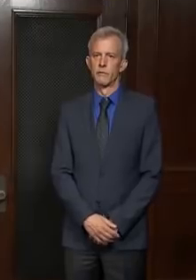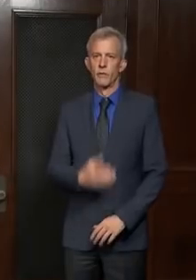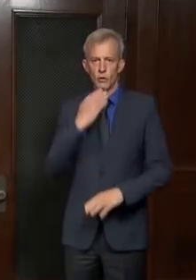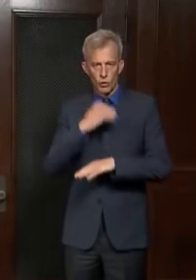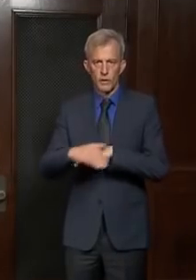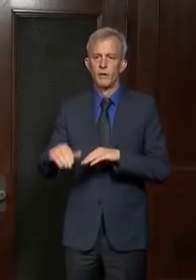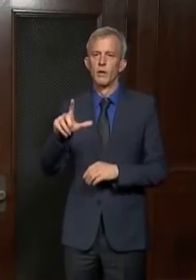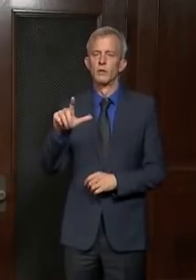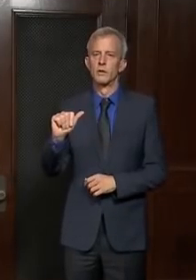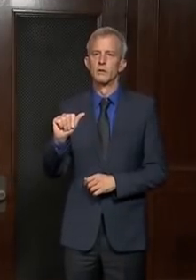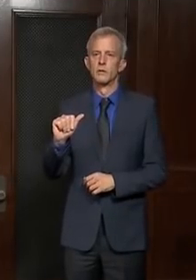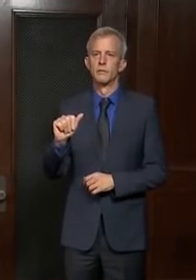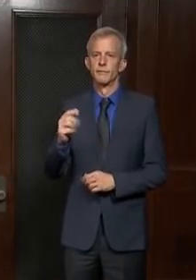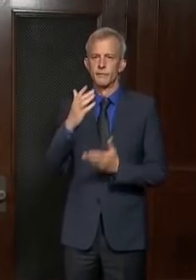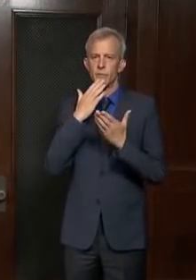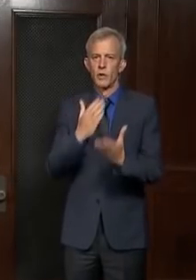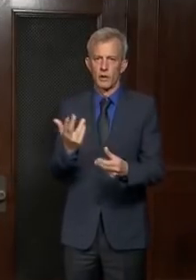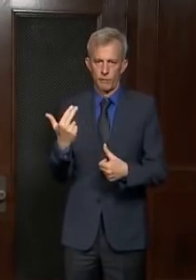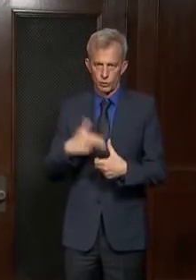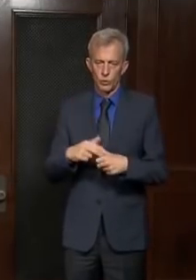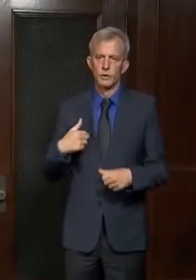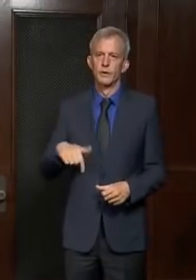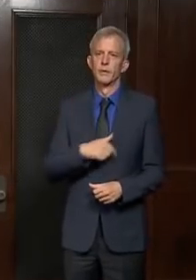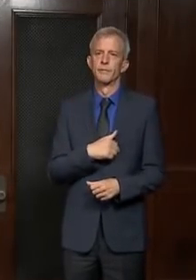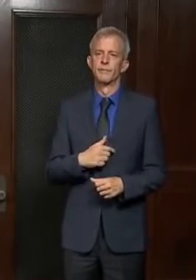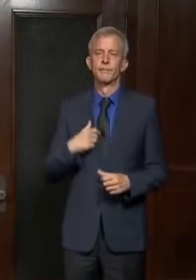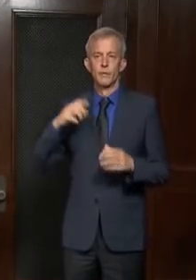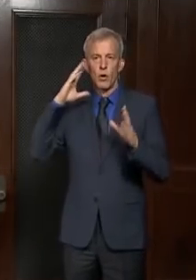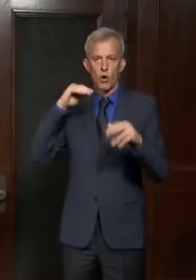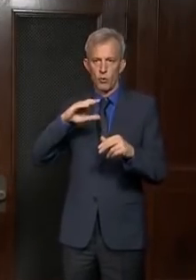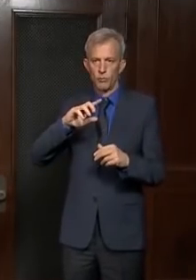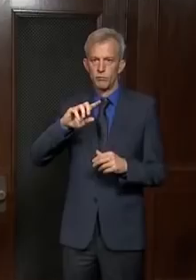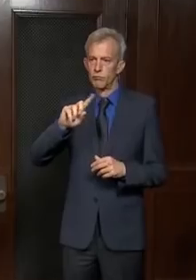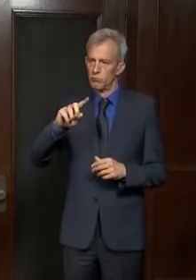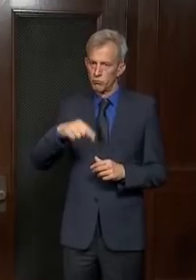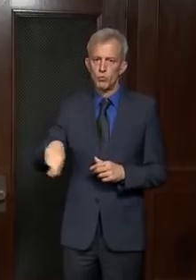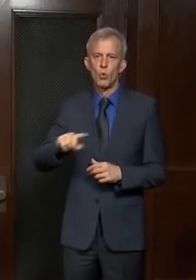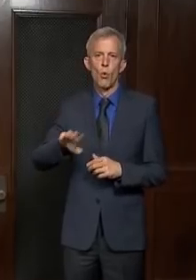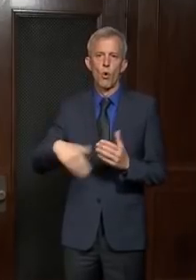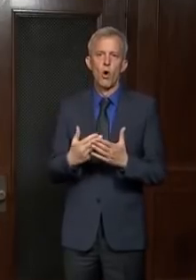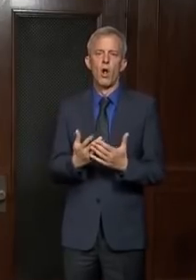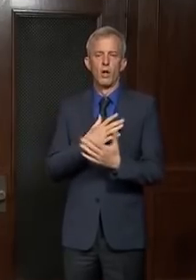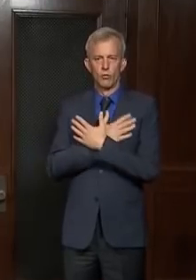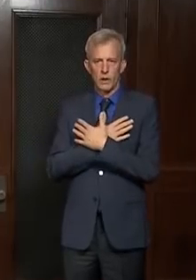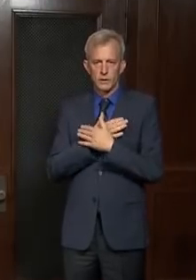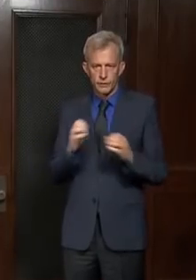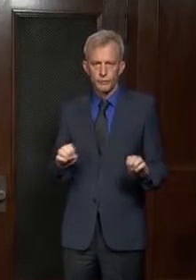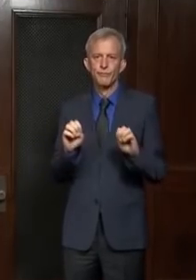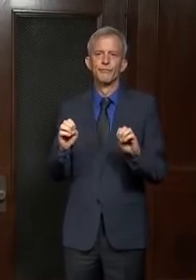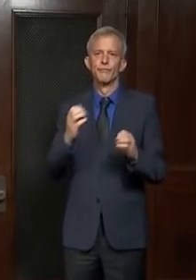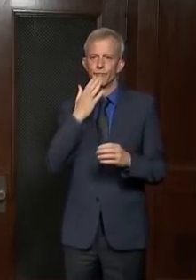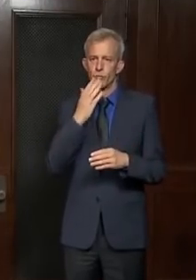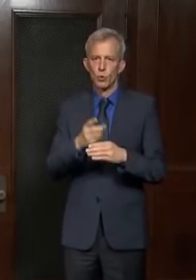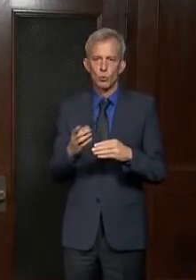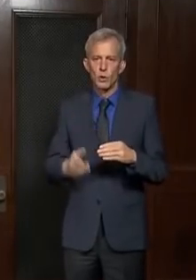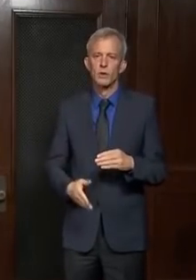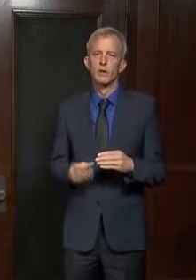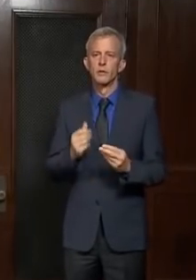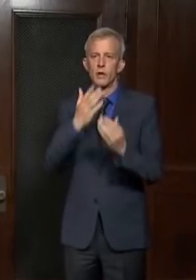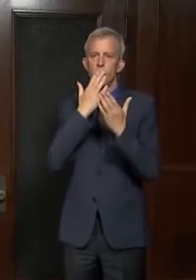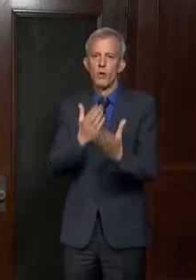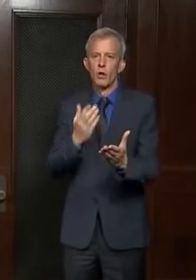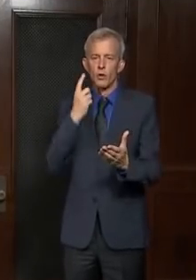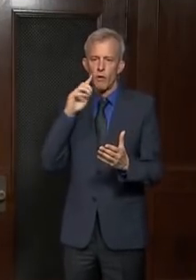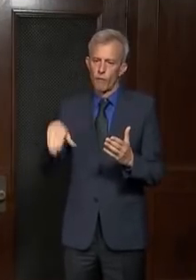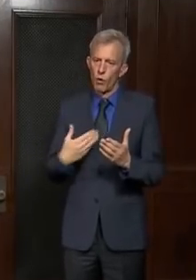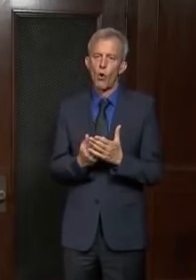Good evening, Los Angeles, and thank you for joining us. I hope you all had a restful Easter, a good weekend, and thank you for all you